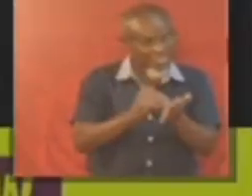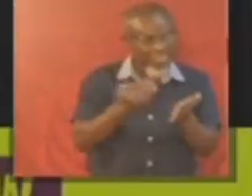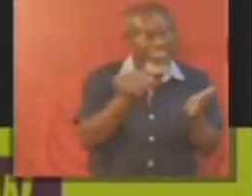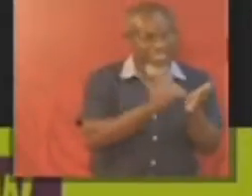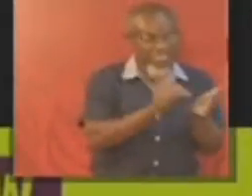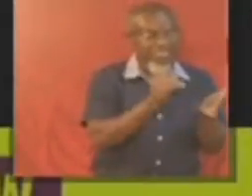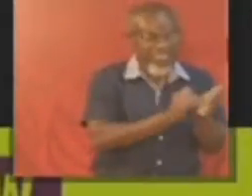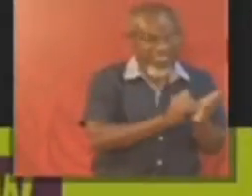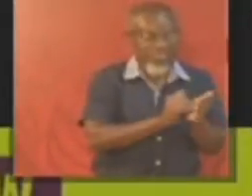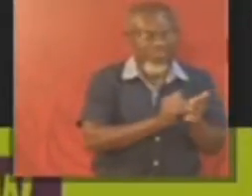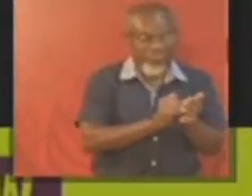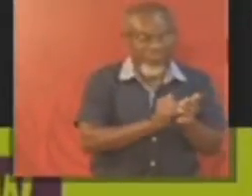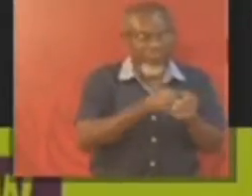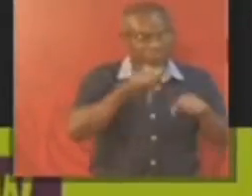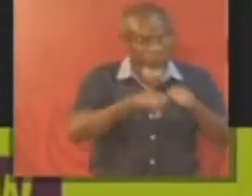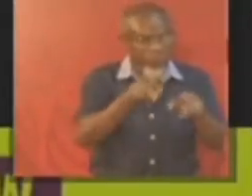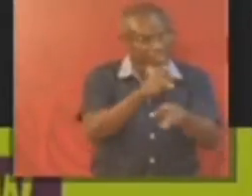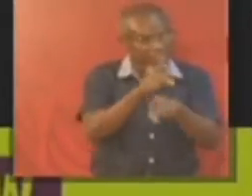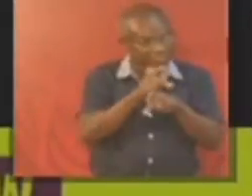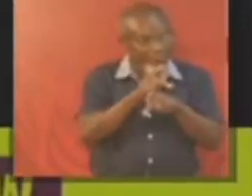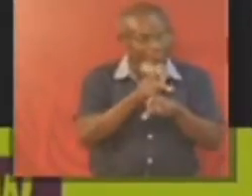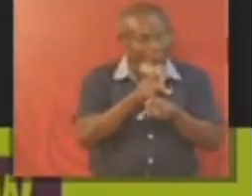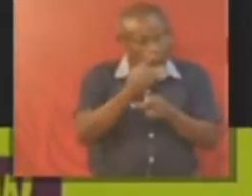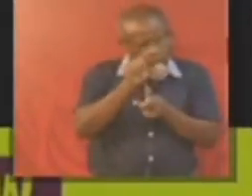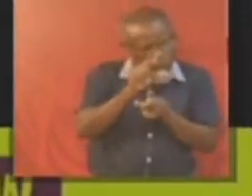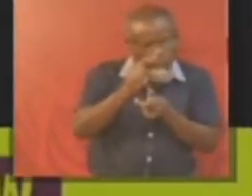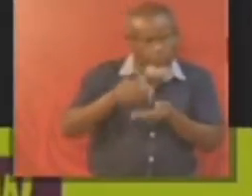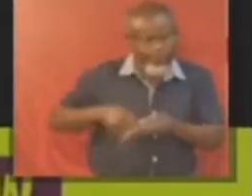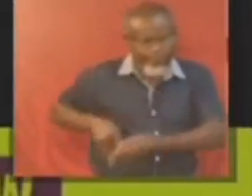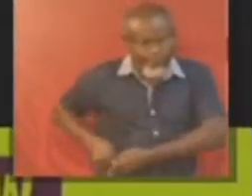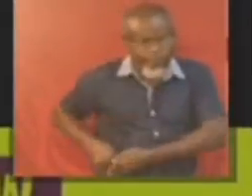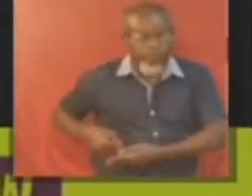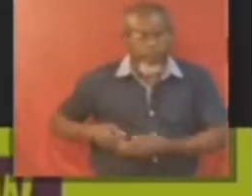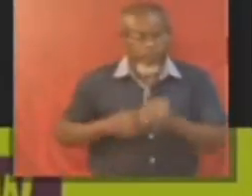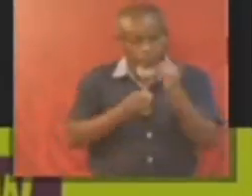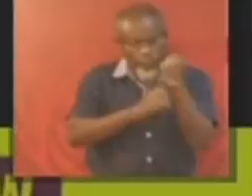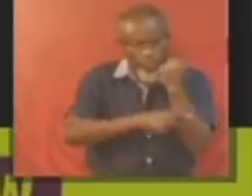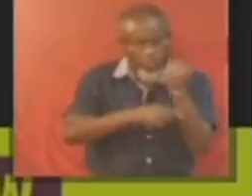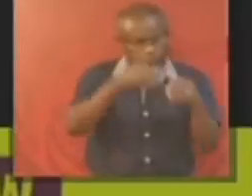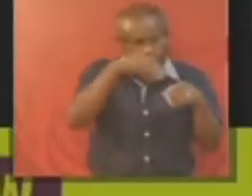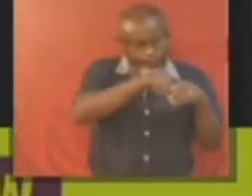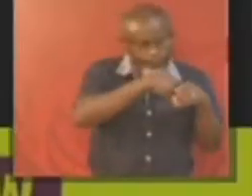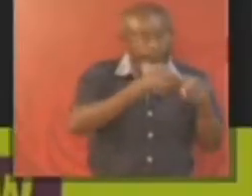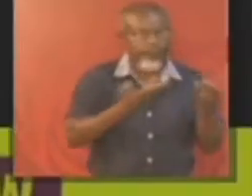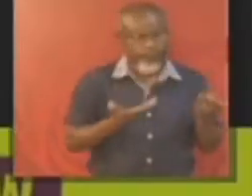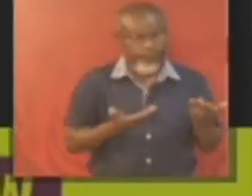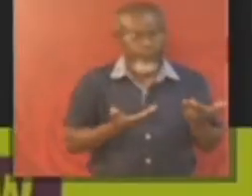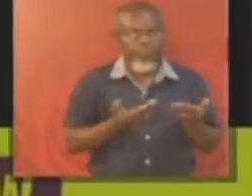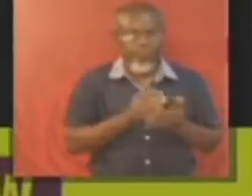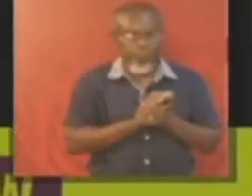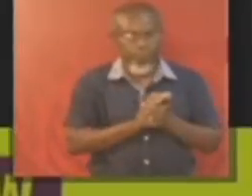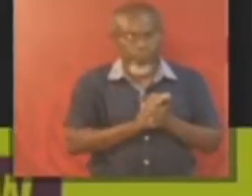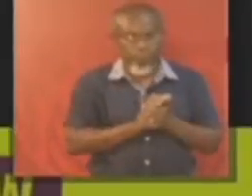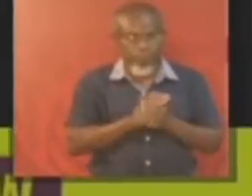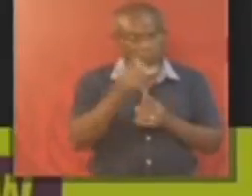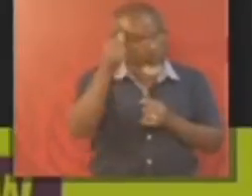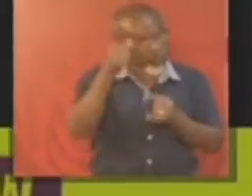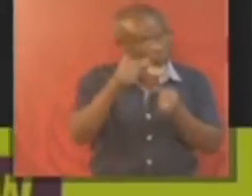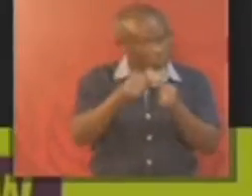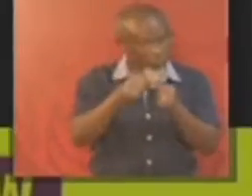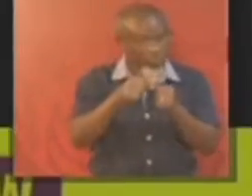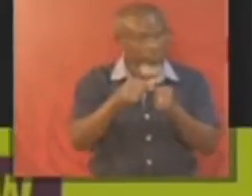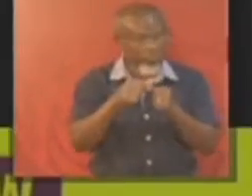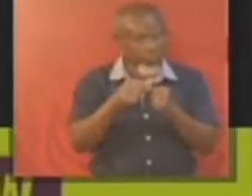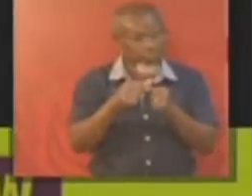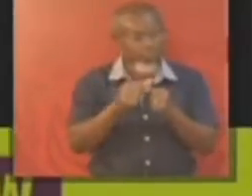hand sanitizer everywhere you go. Small ones. You don't need to have large ones. Next slide. How can I remember to always